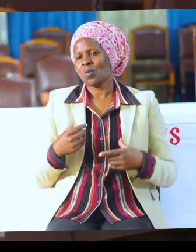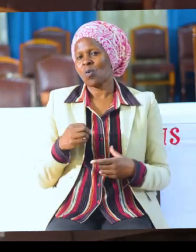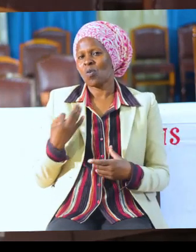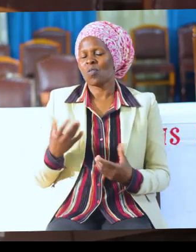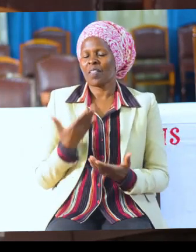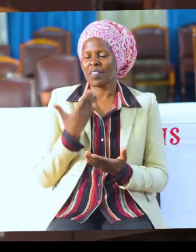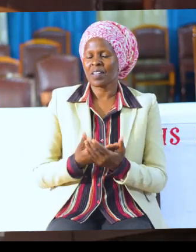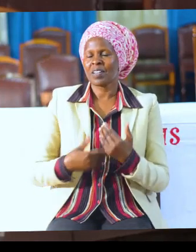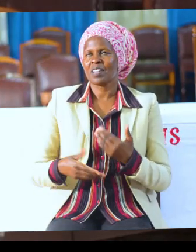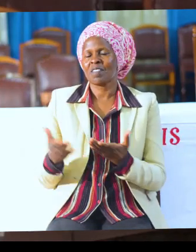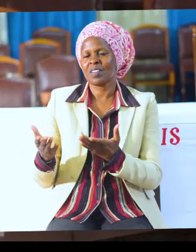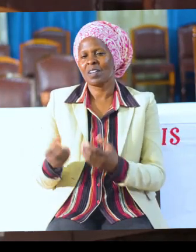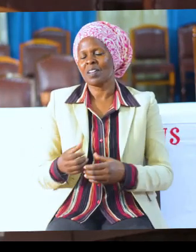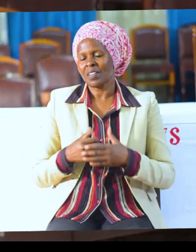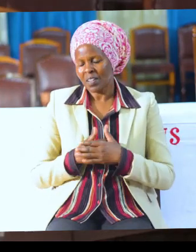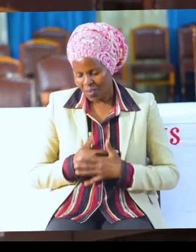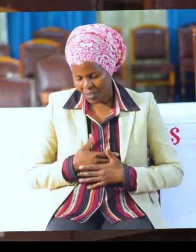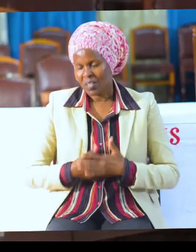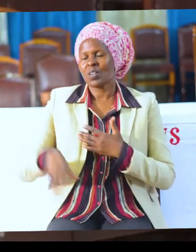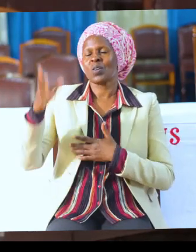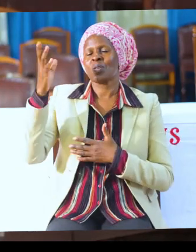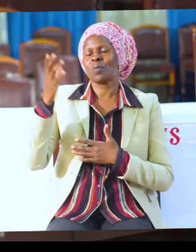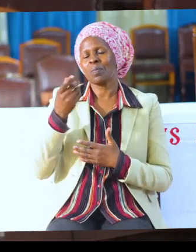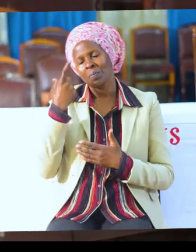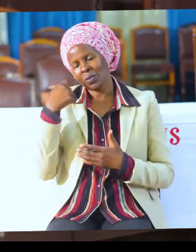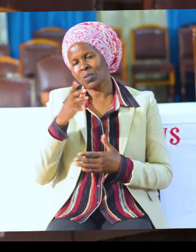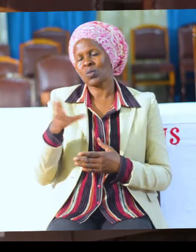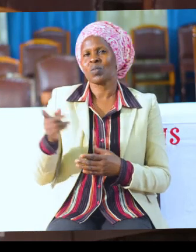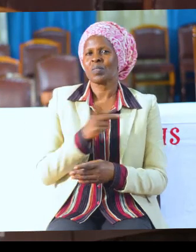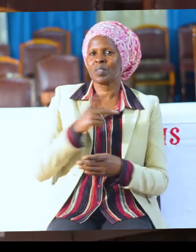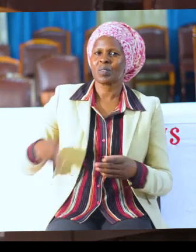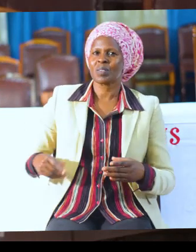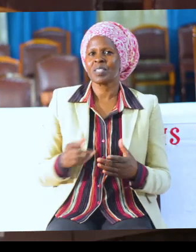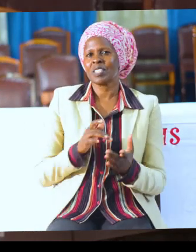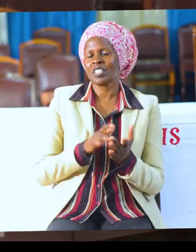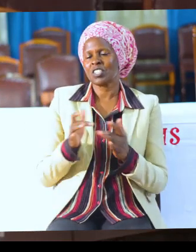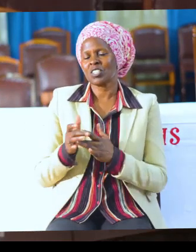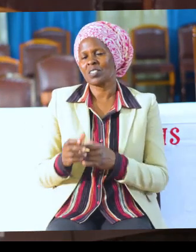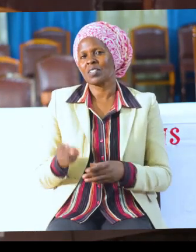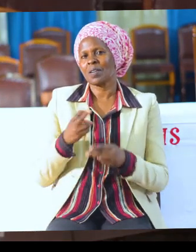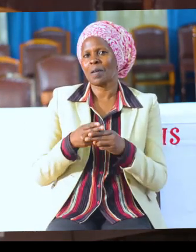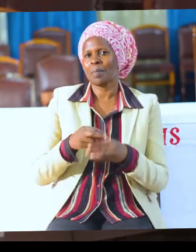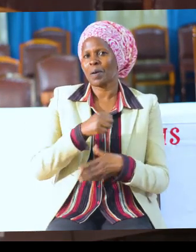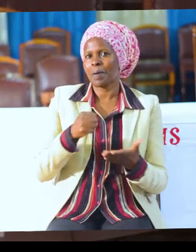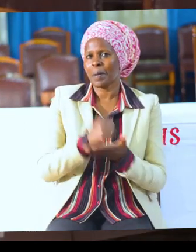We thank you and honor you, because you are our God and our King, for we pray this in Jesus' name.